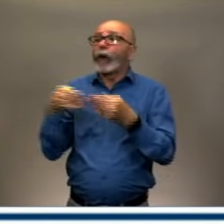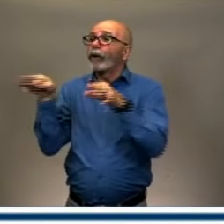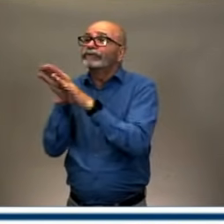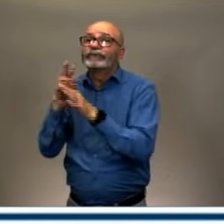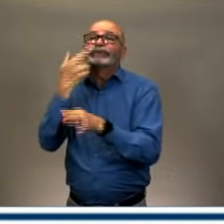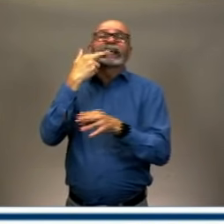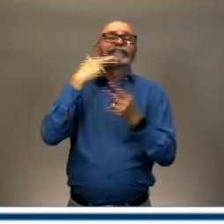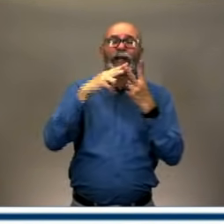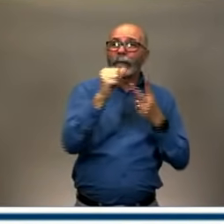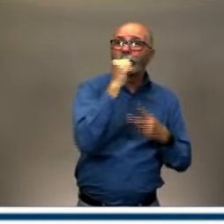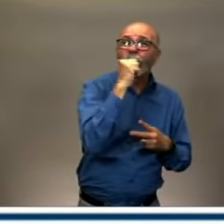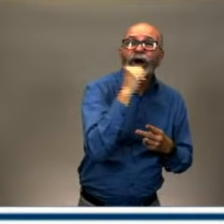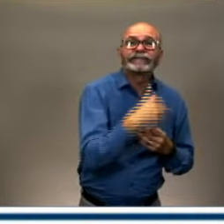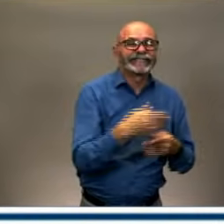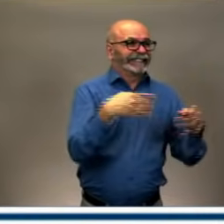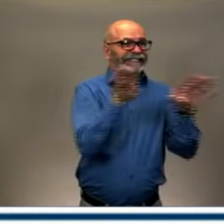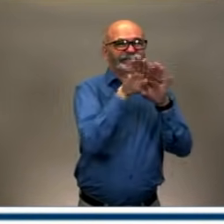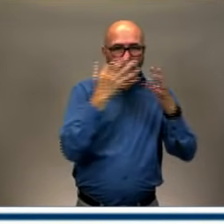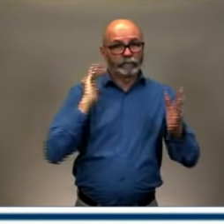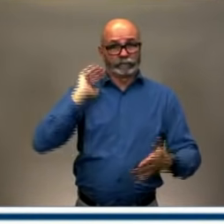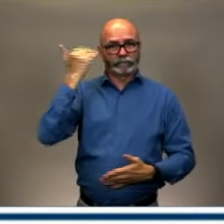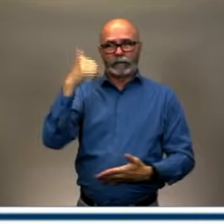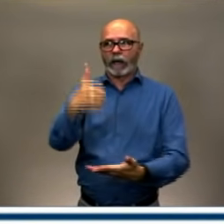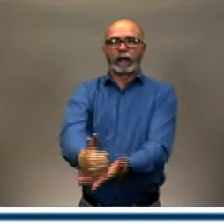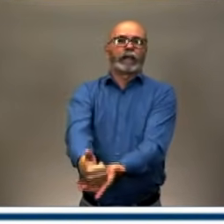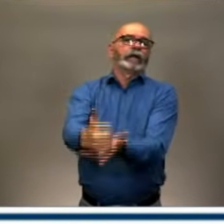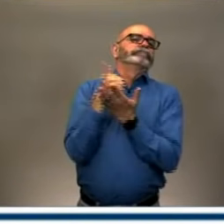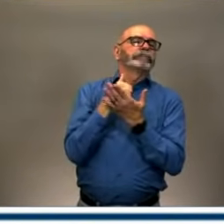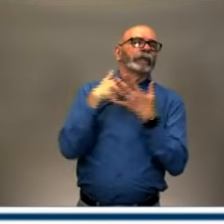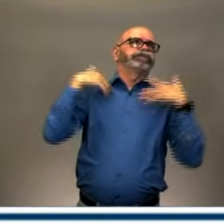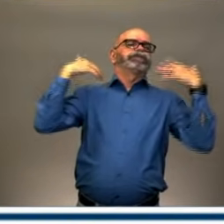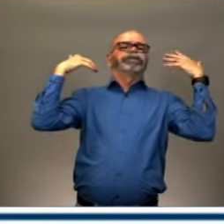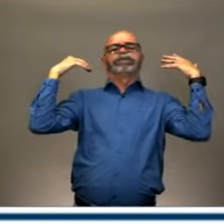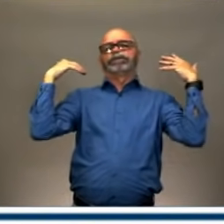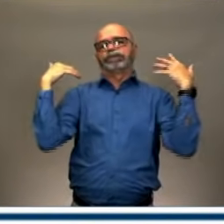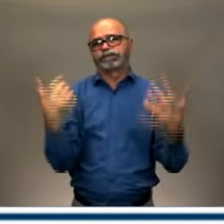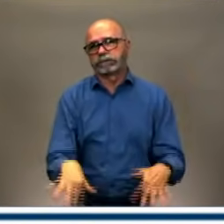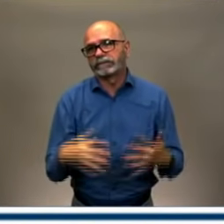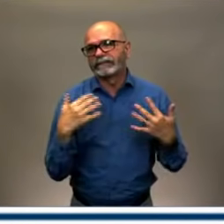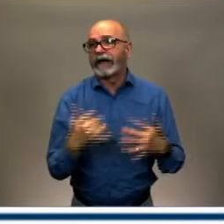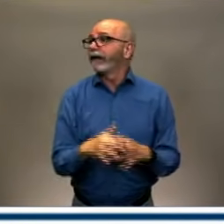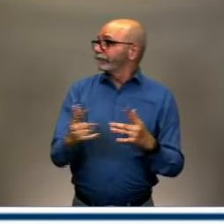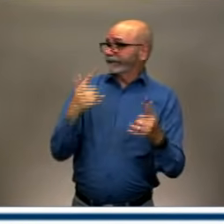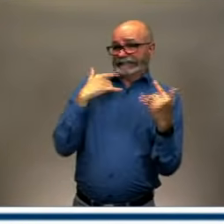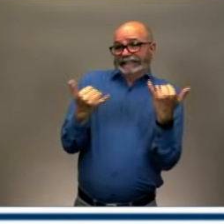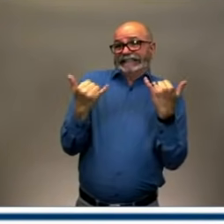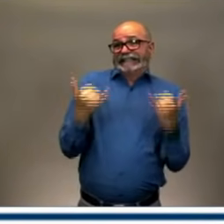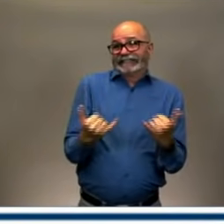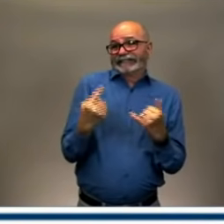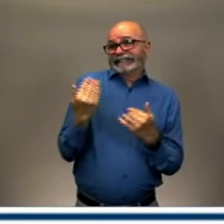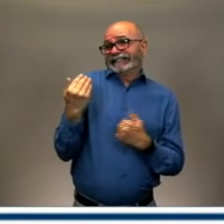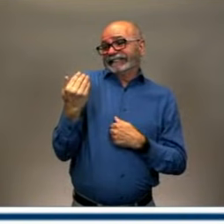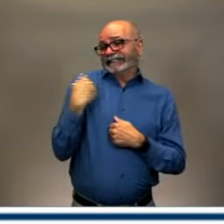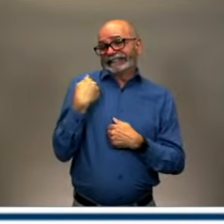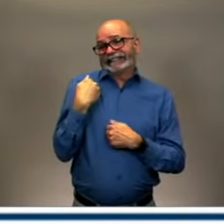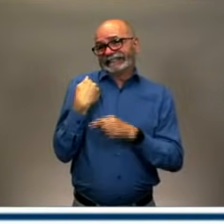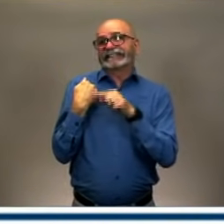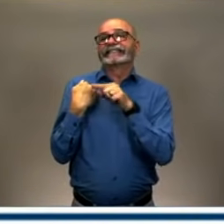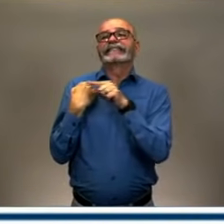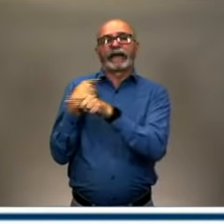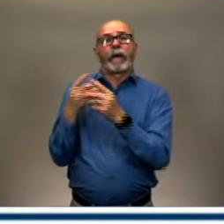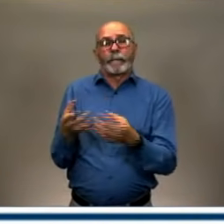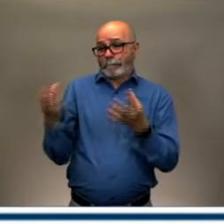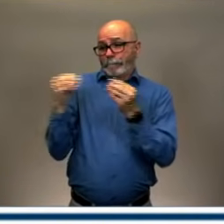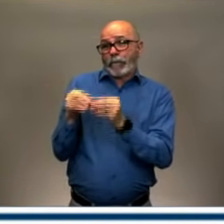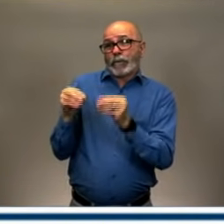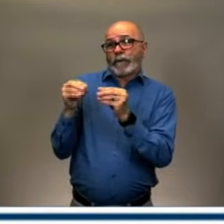in a good position going into the holiday season. And then the ones that we had to further enhance restrictions